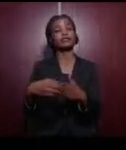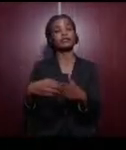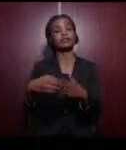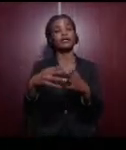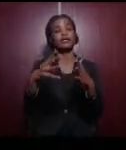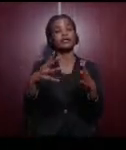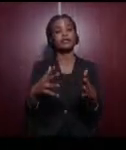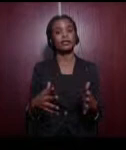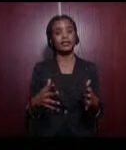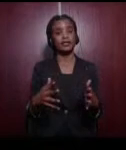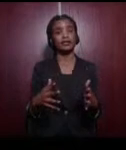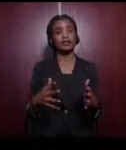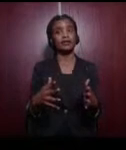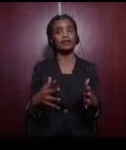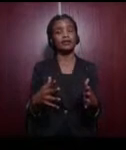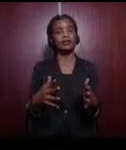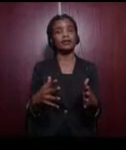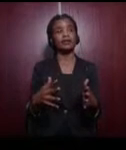nama comrades nawola.